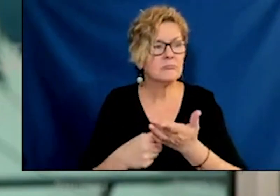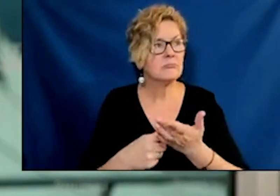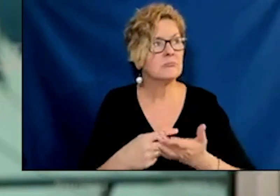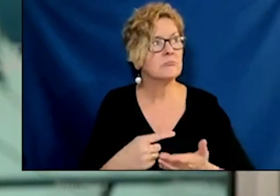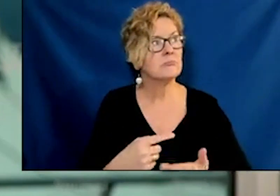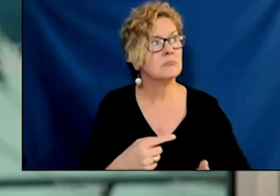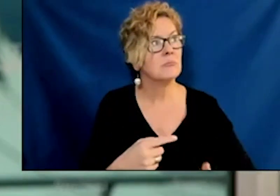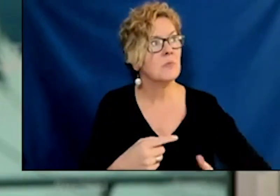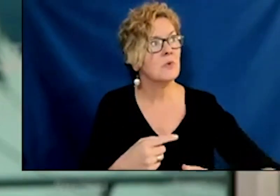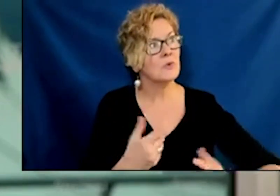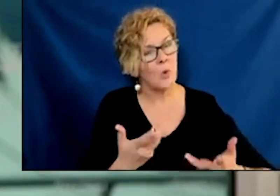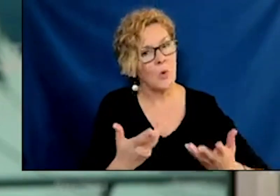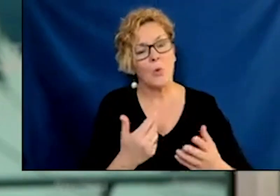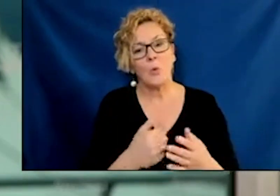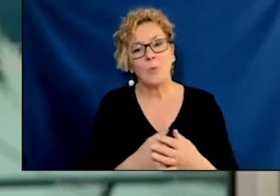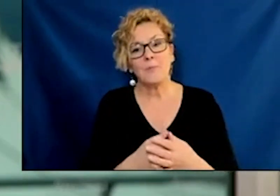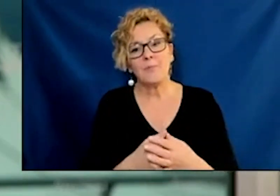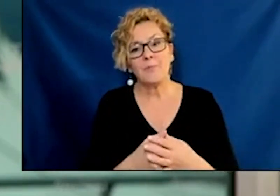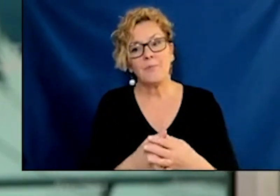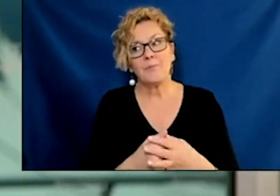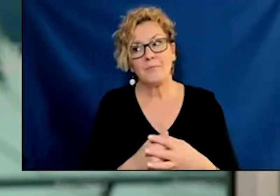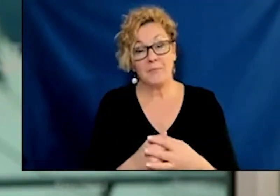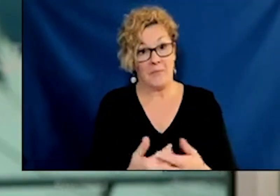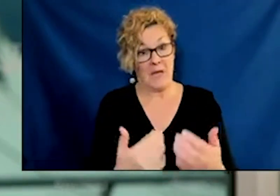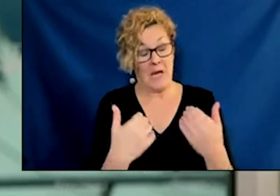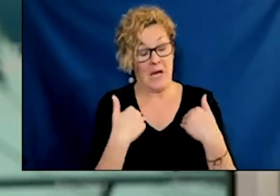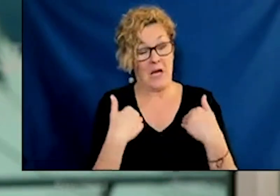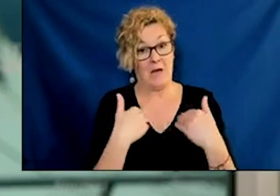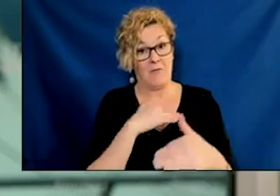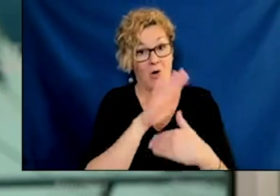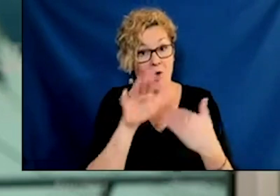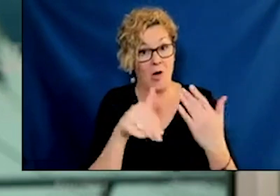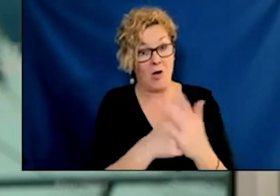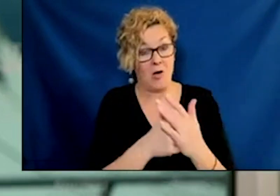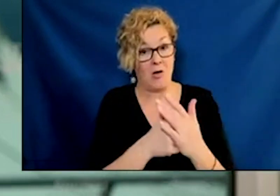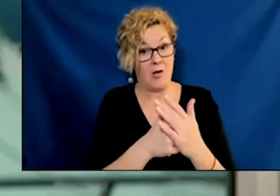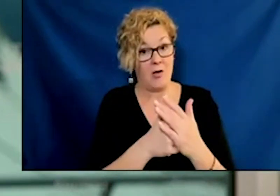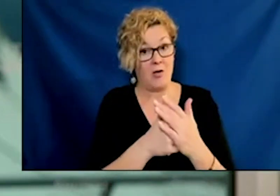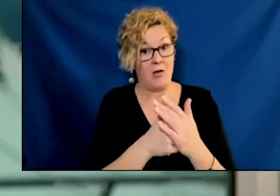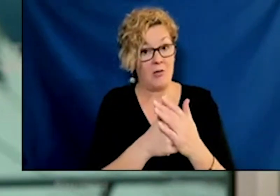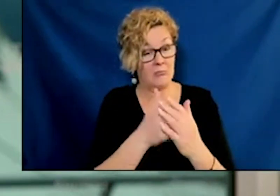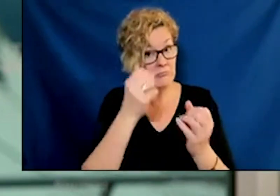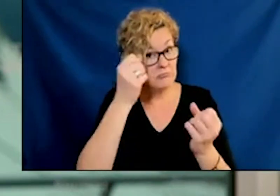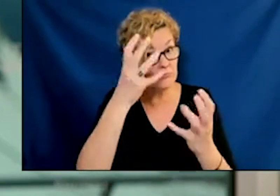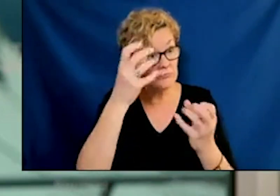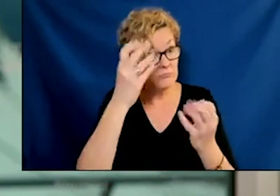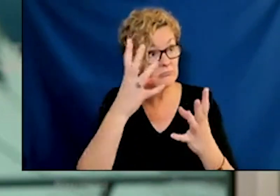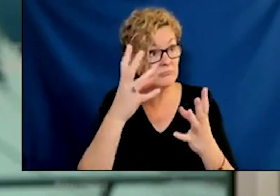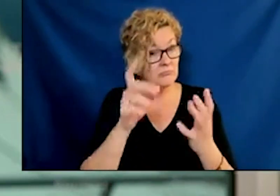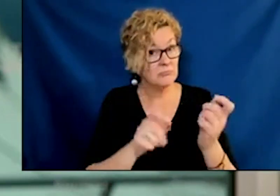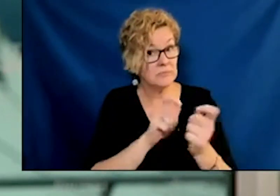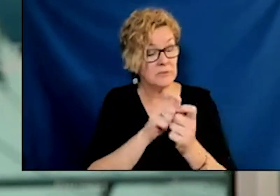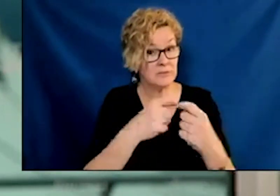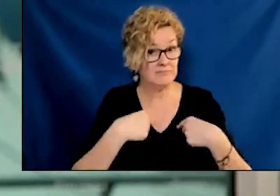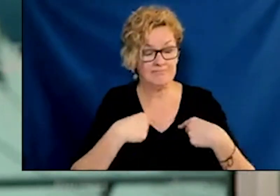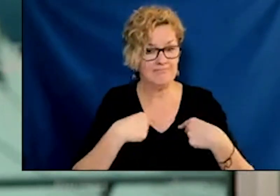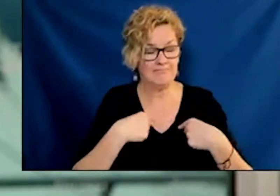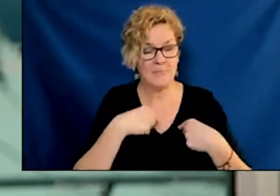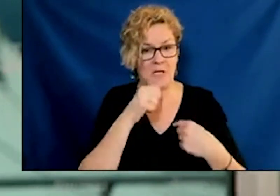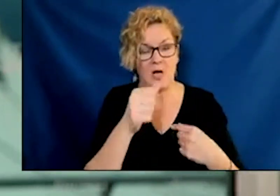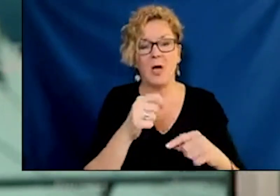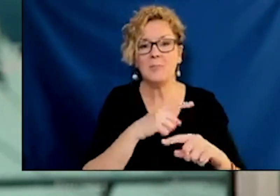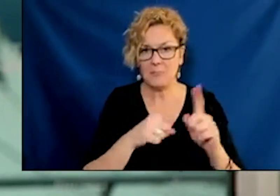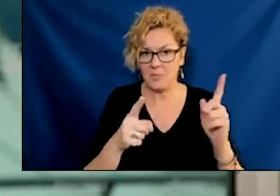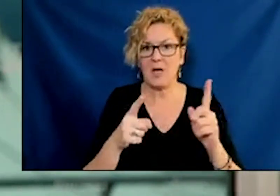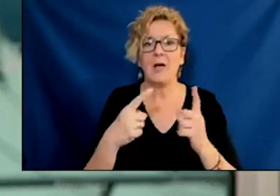I can't say all the details, but we understand that Canada is having ongoing discussions with our neighbours to the south,